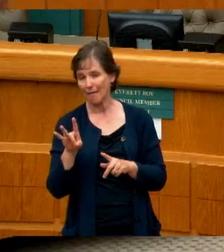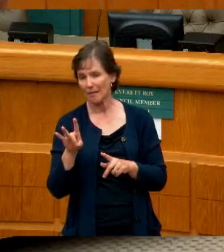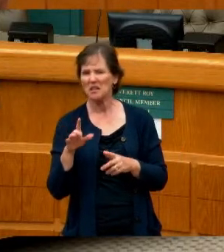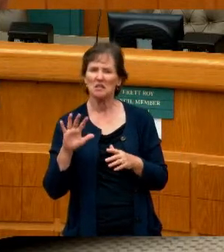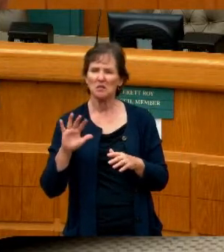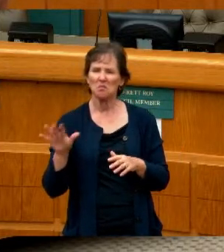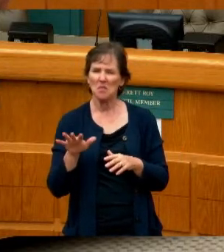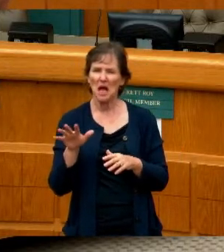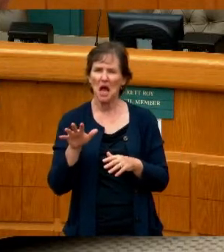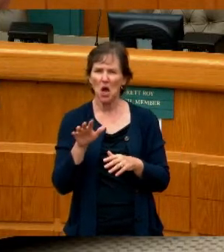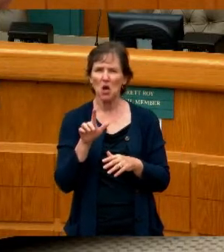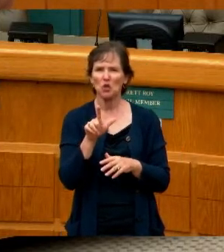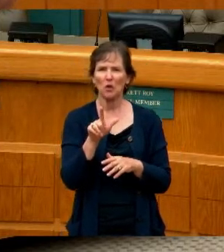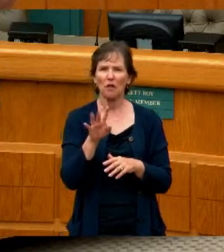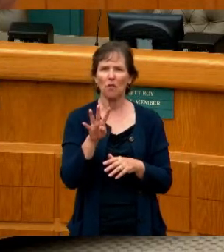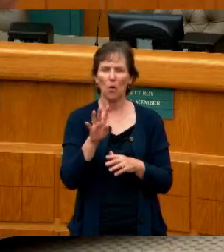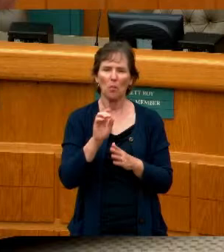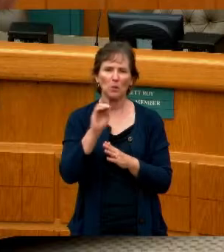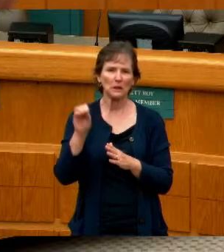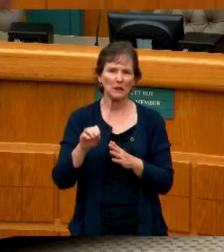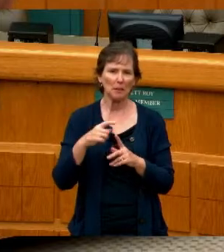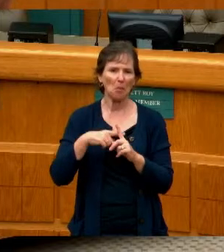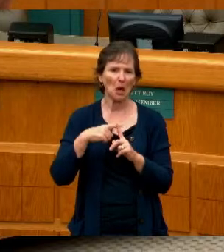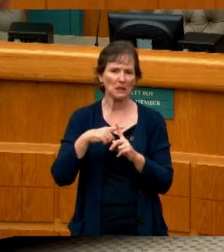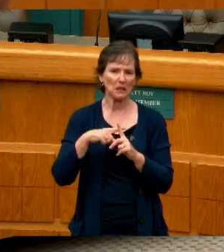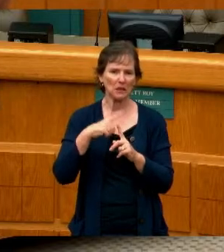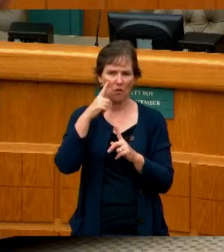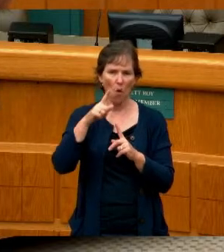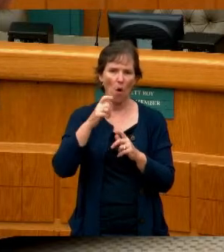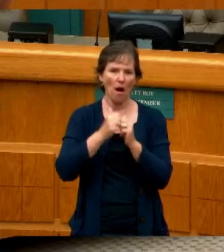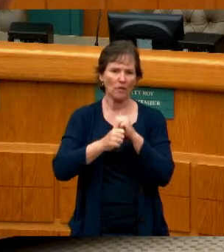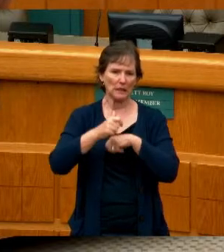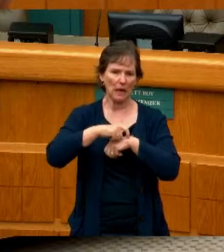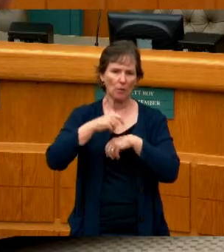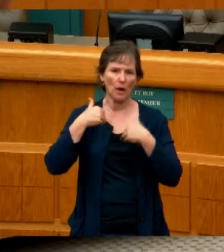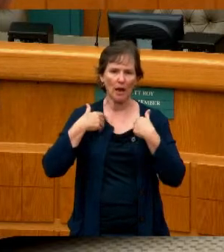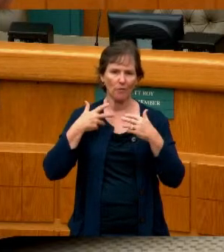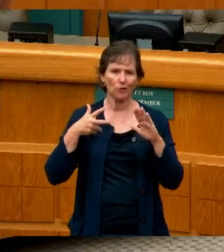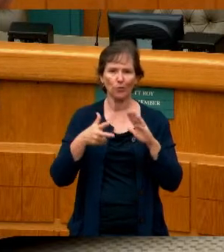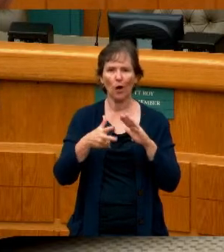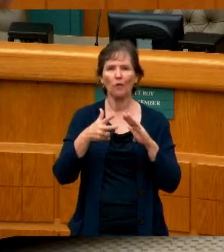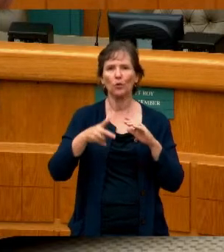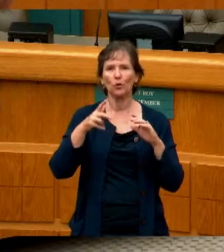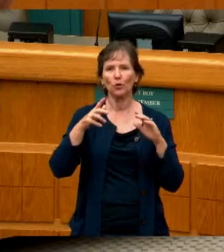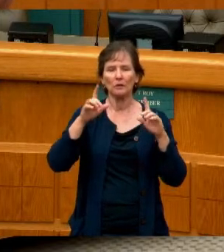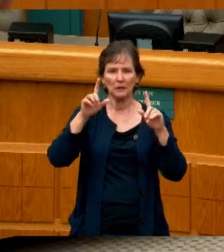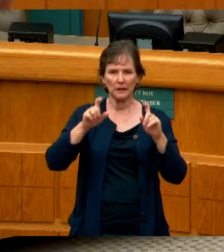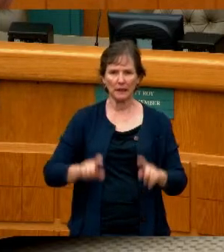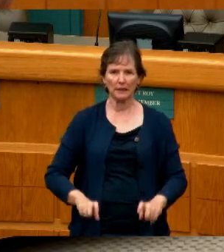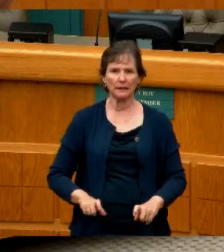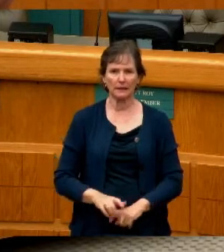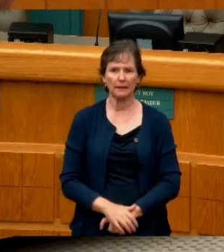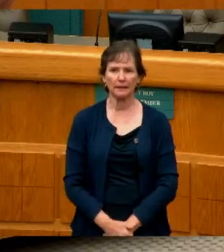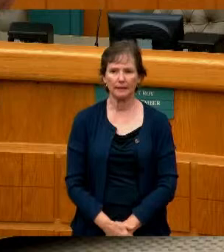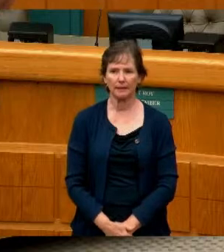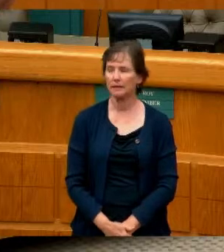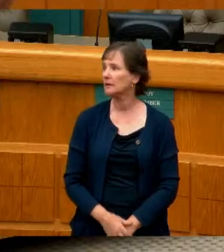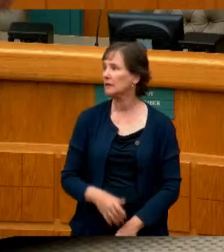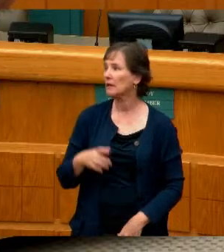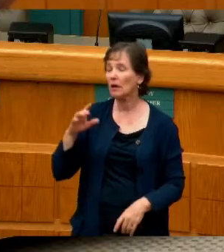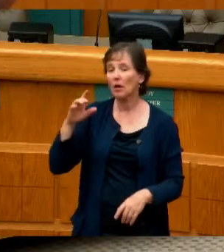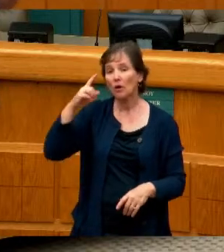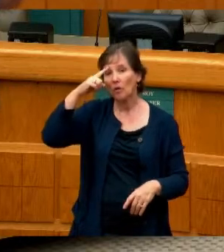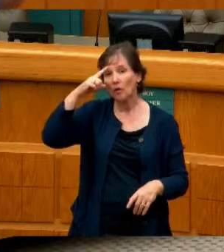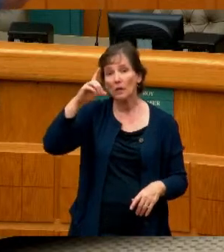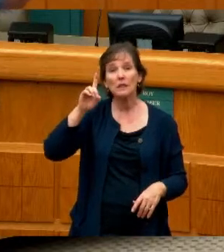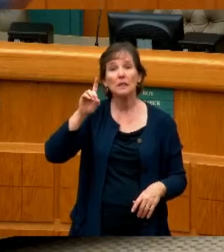and the total was 117, and I believe 28 of them were positive, so it was 24%. So, and we've been seeing around